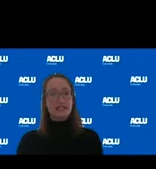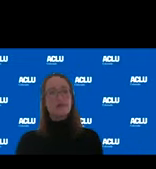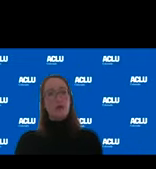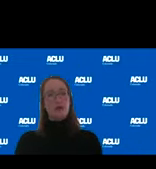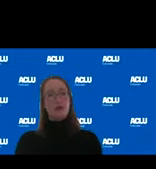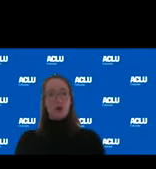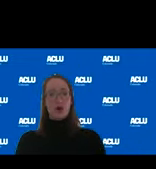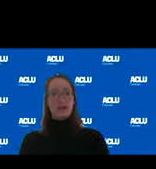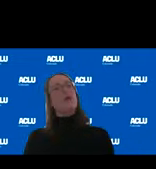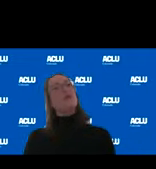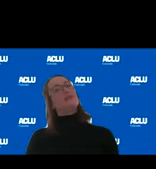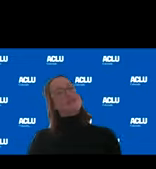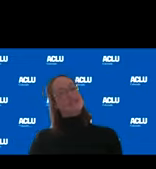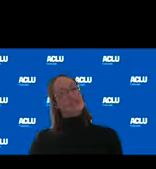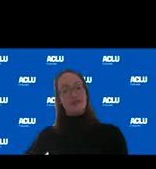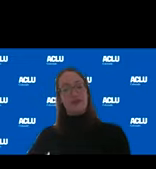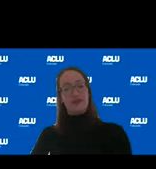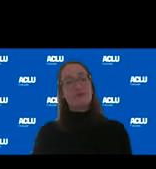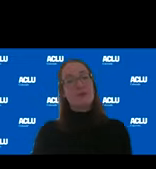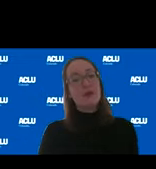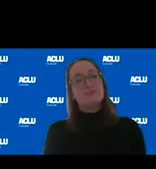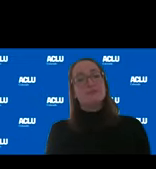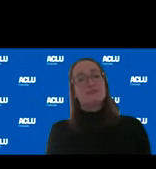sacrifice, have always won and will always continue to fight.